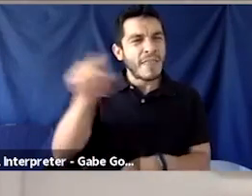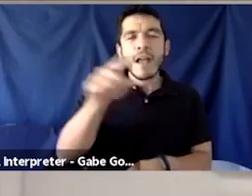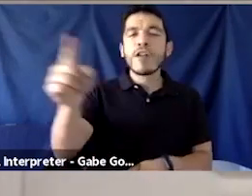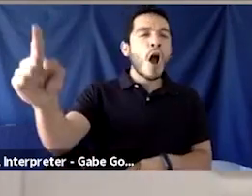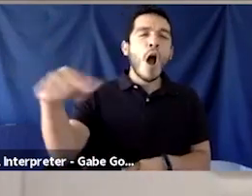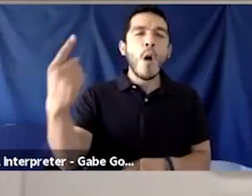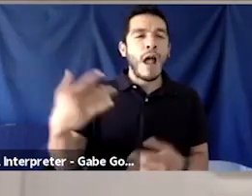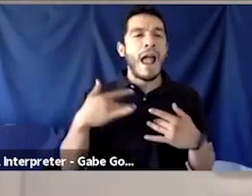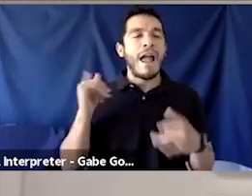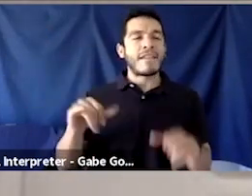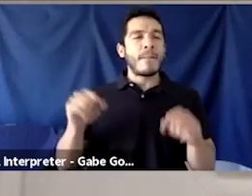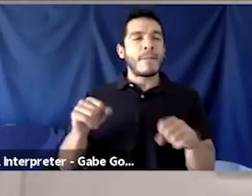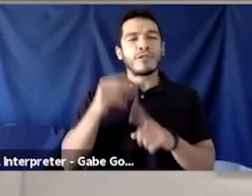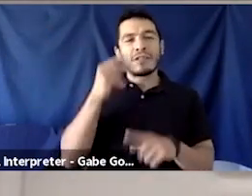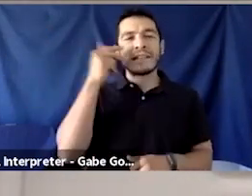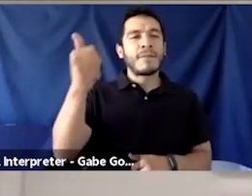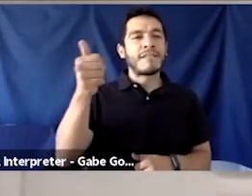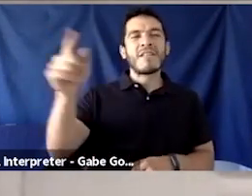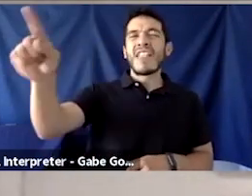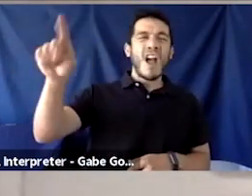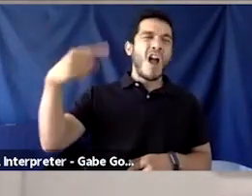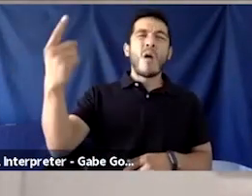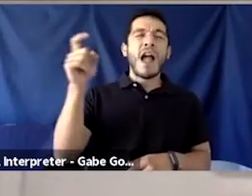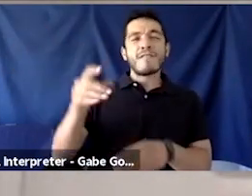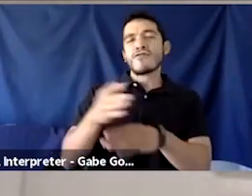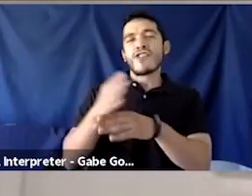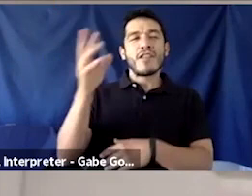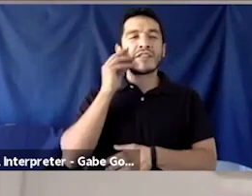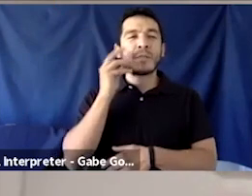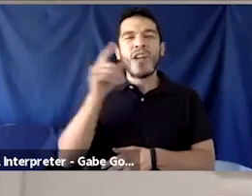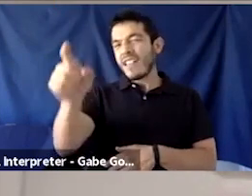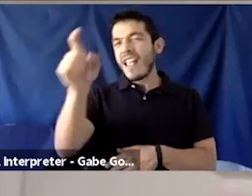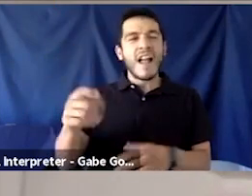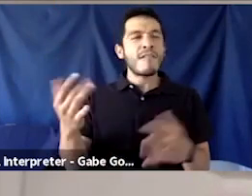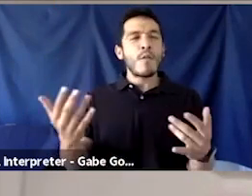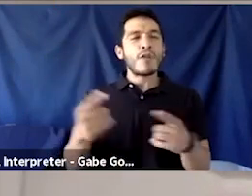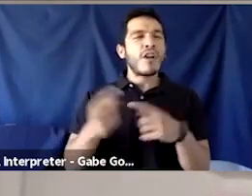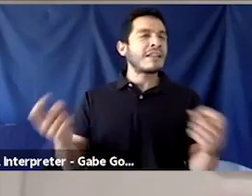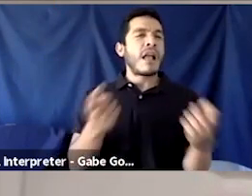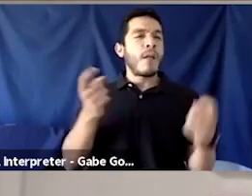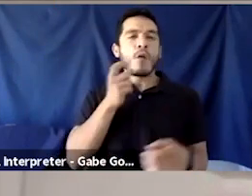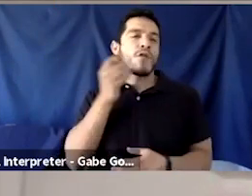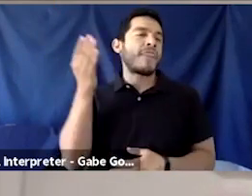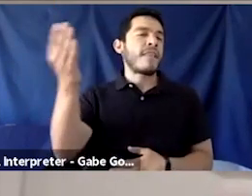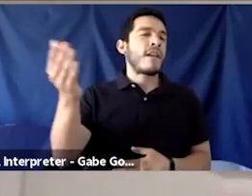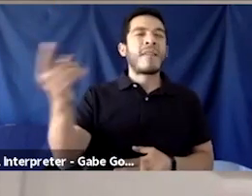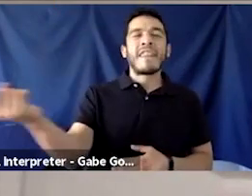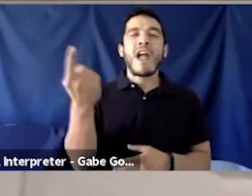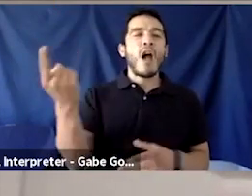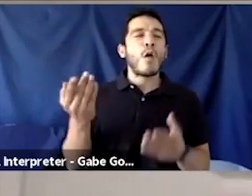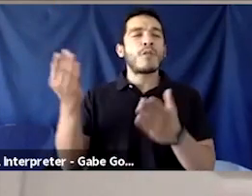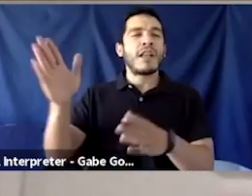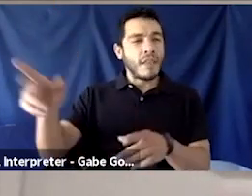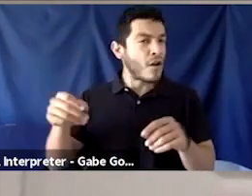that they always understand their experiences, and that they don't have to wait to celebrate who they are, that it's always presented to them as an opportunity. So